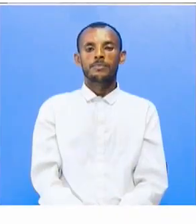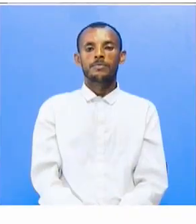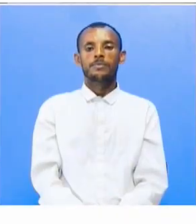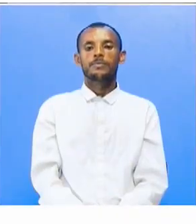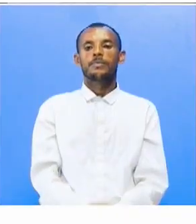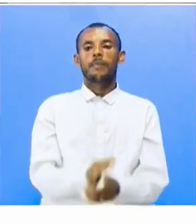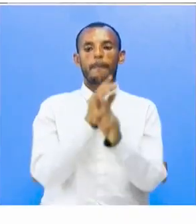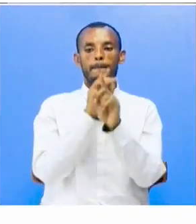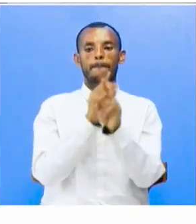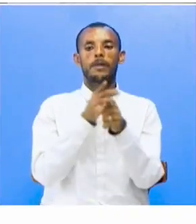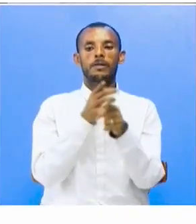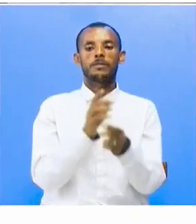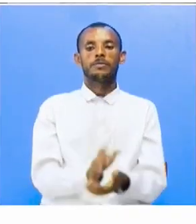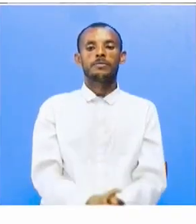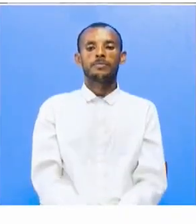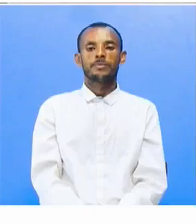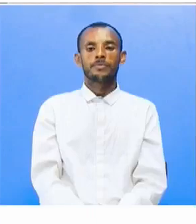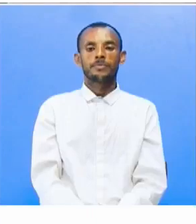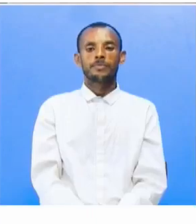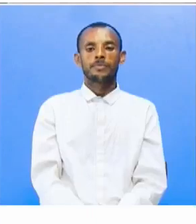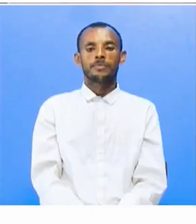solution.